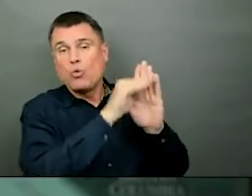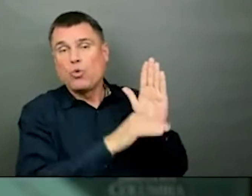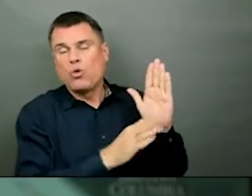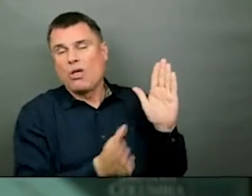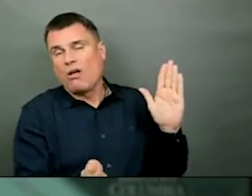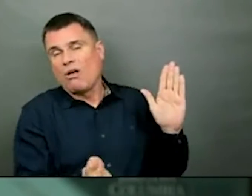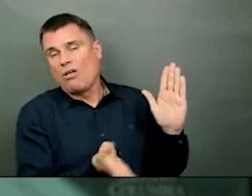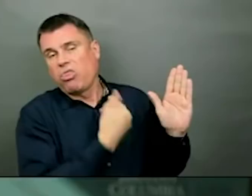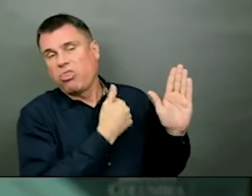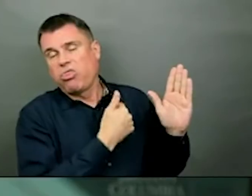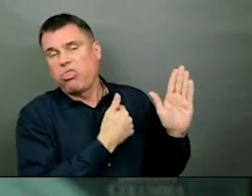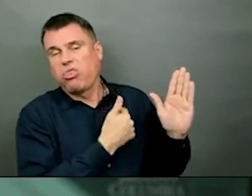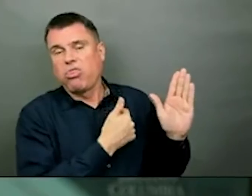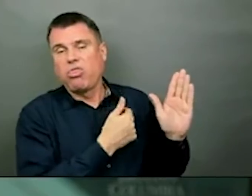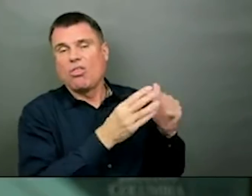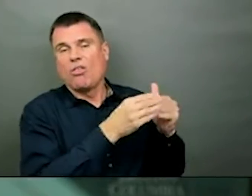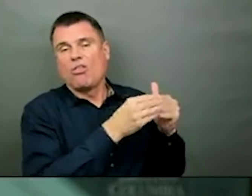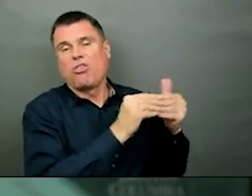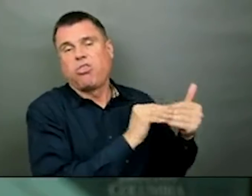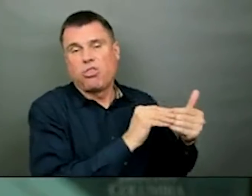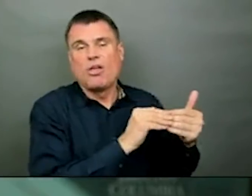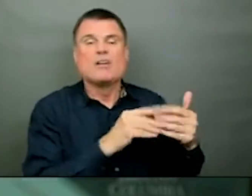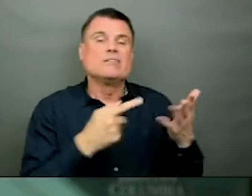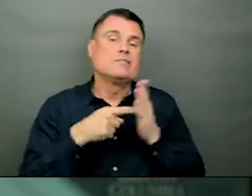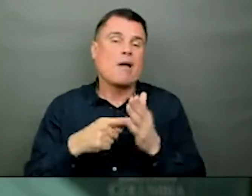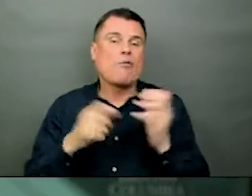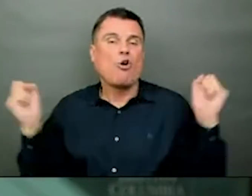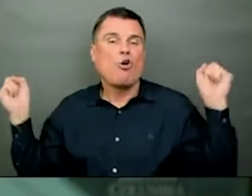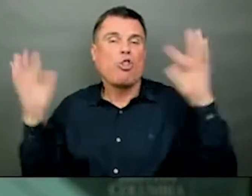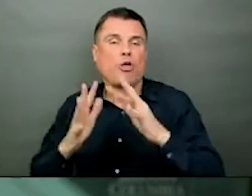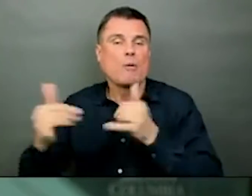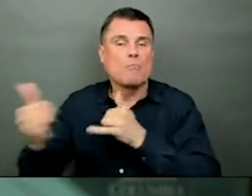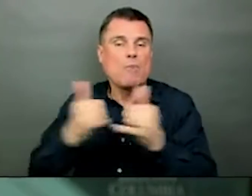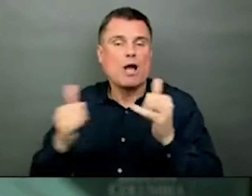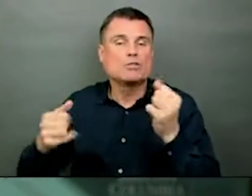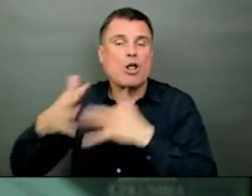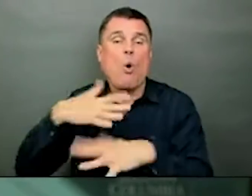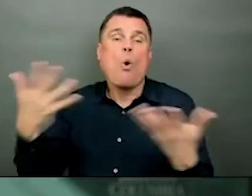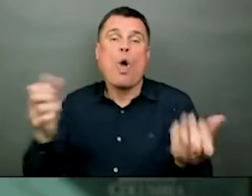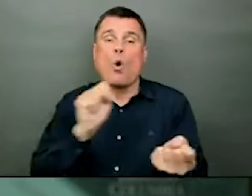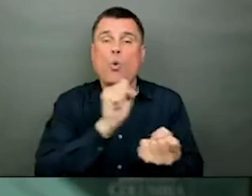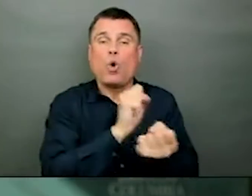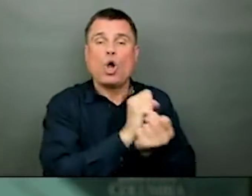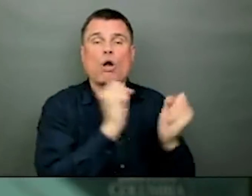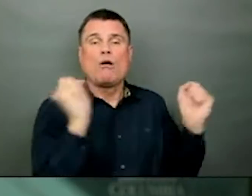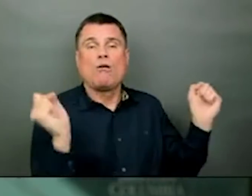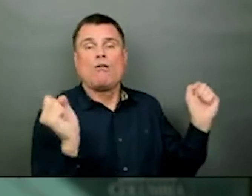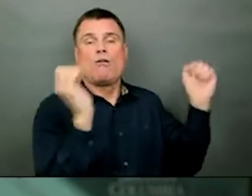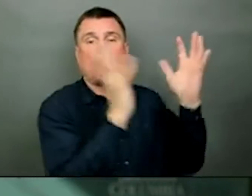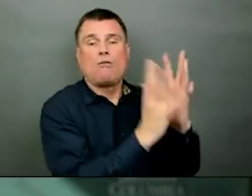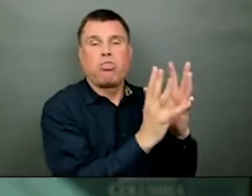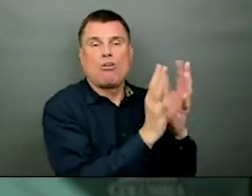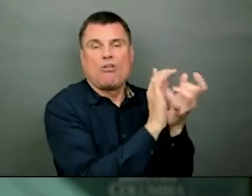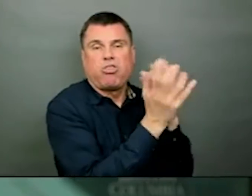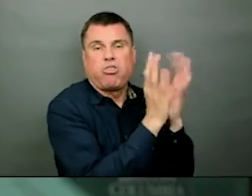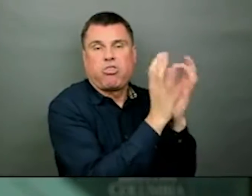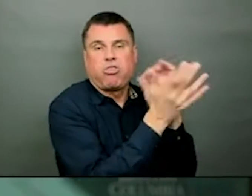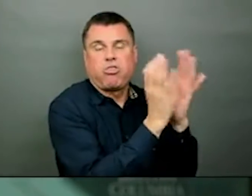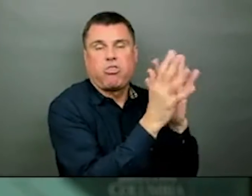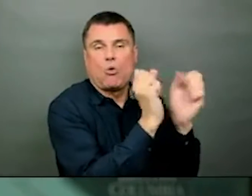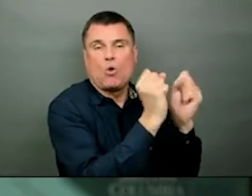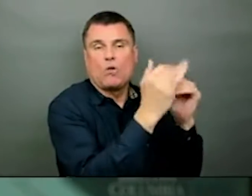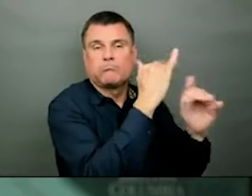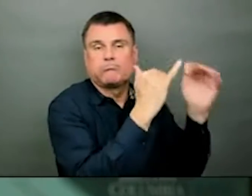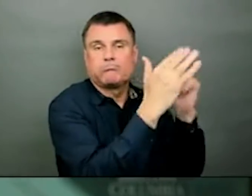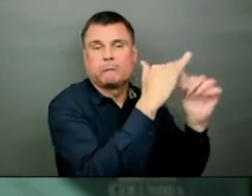seen workplaces, and remember, this isn't unique to the North Shore, because people on the North Shore would work and have activities in different places,